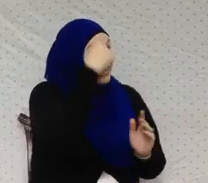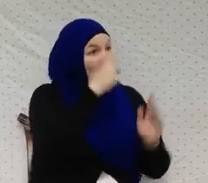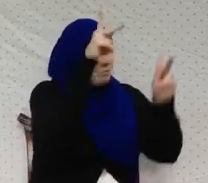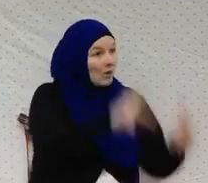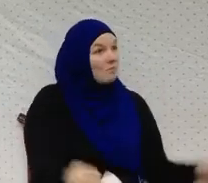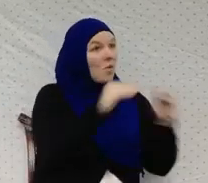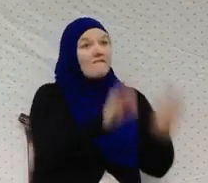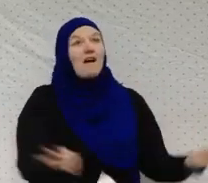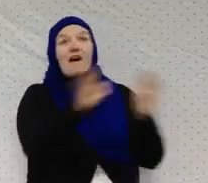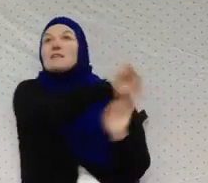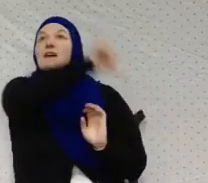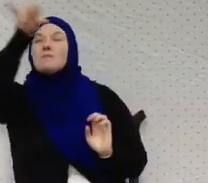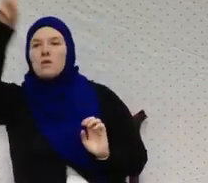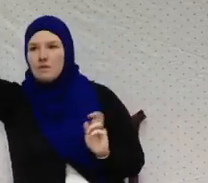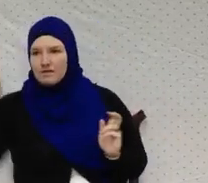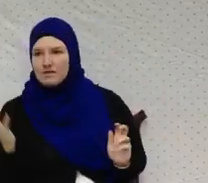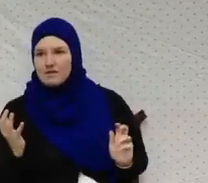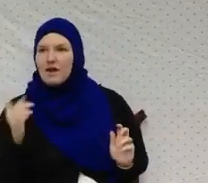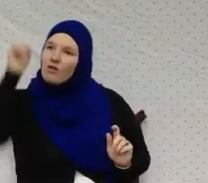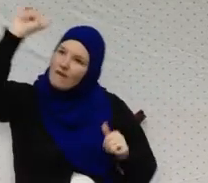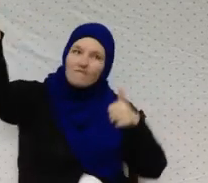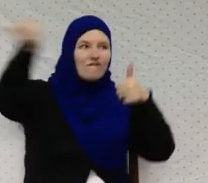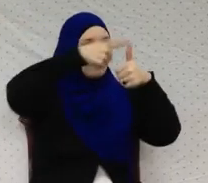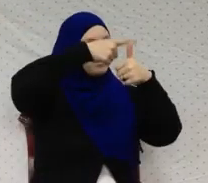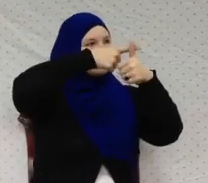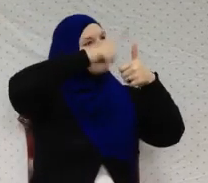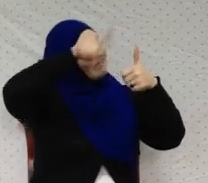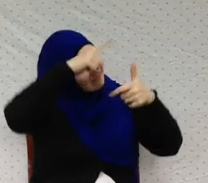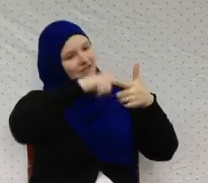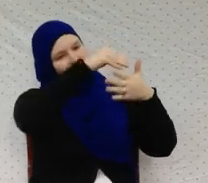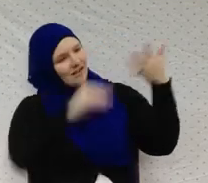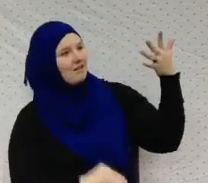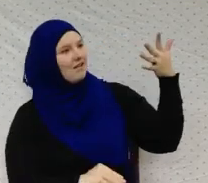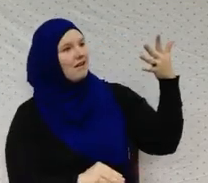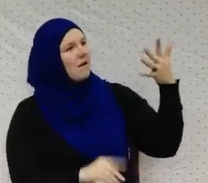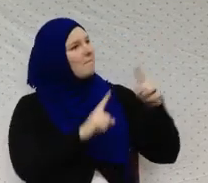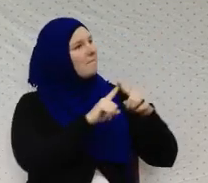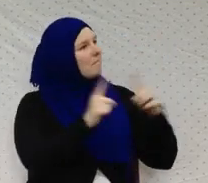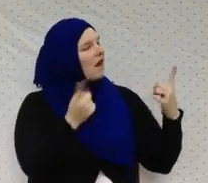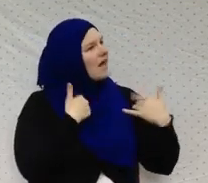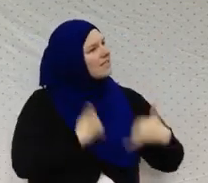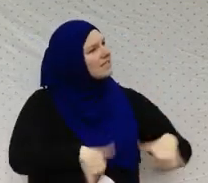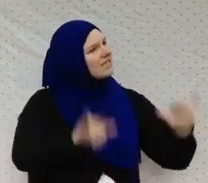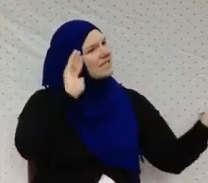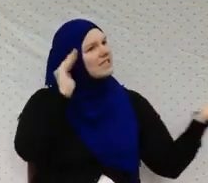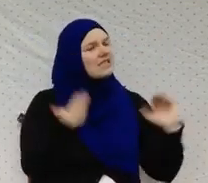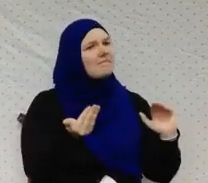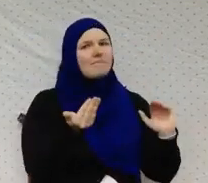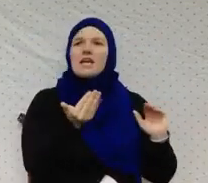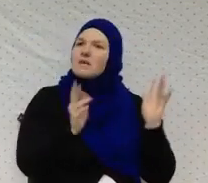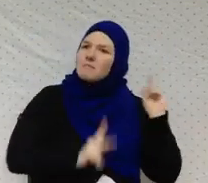shirk. It is shirk. And we've gone over this before, but I still